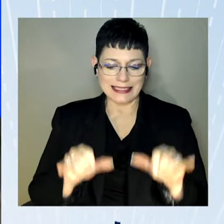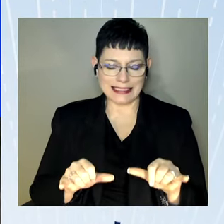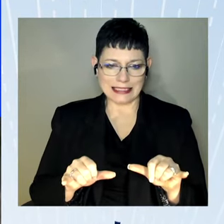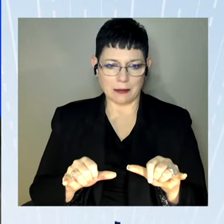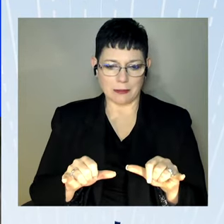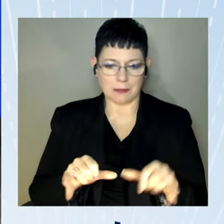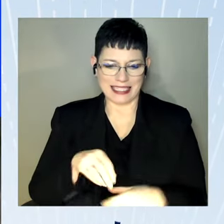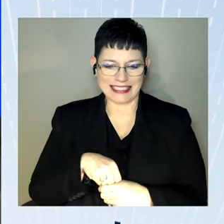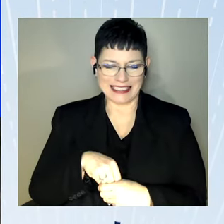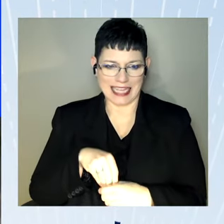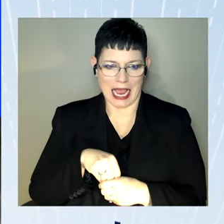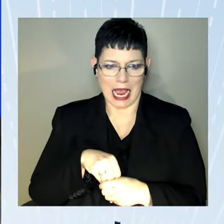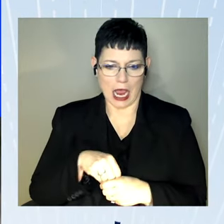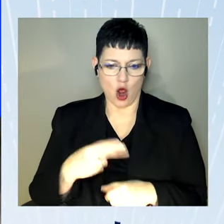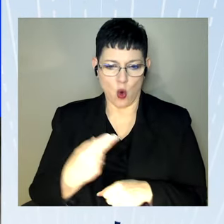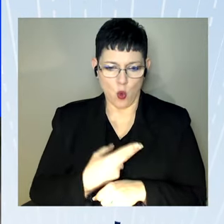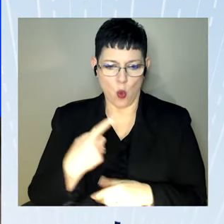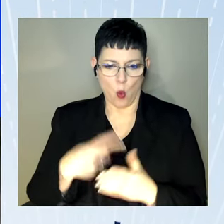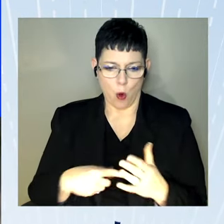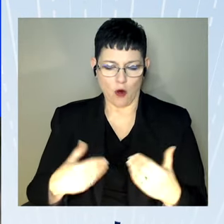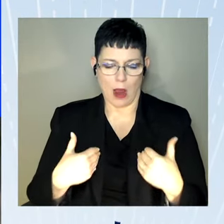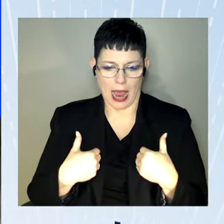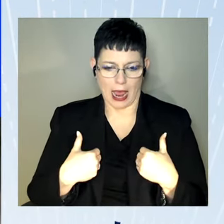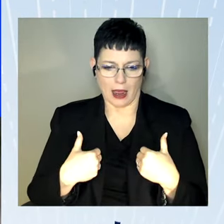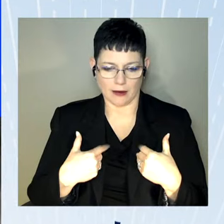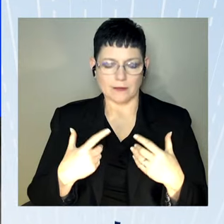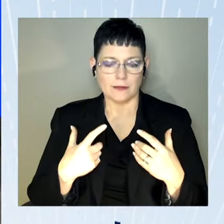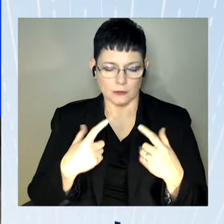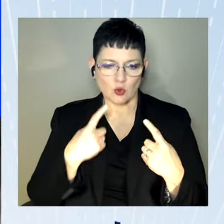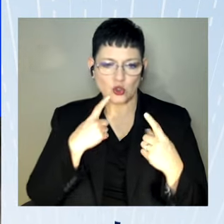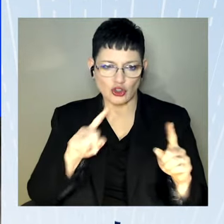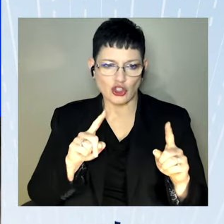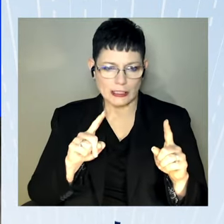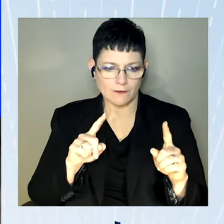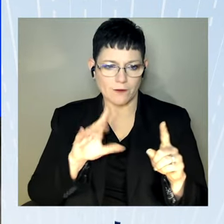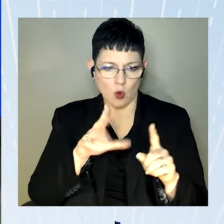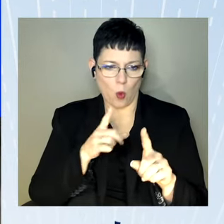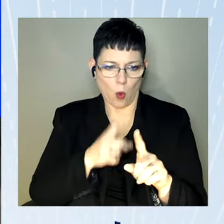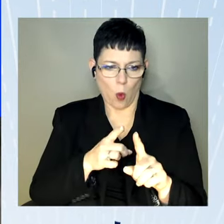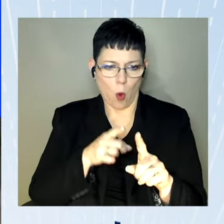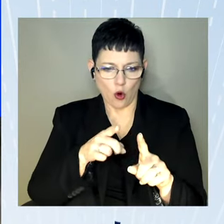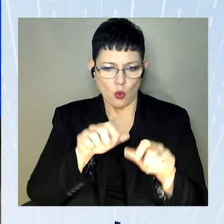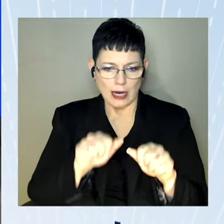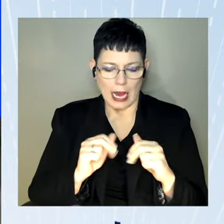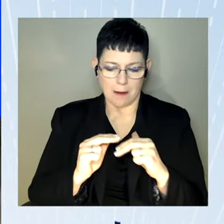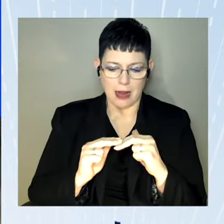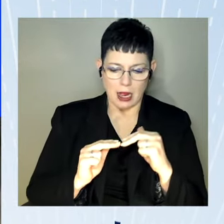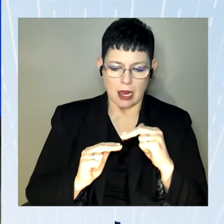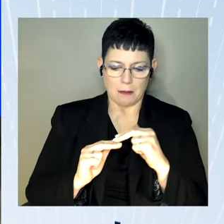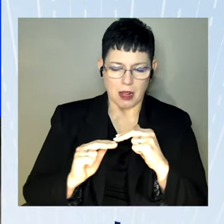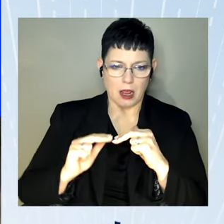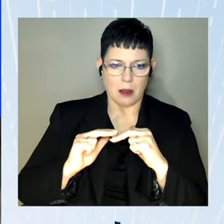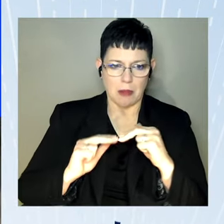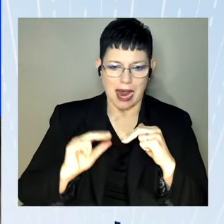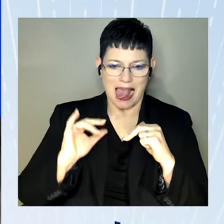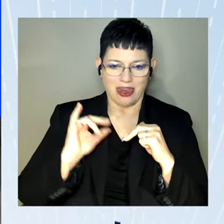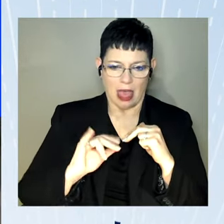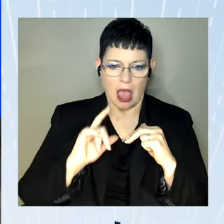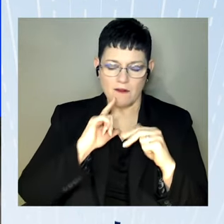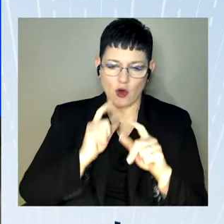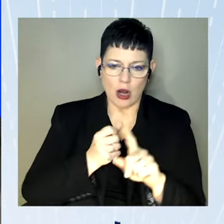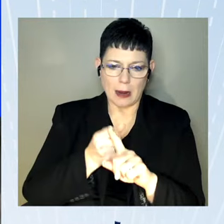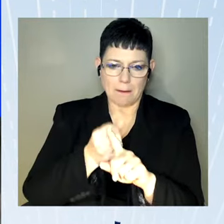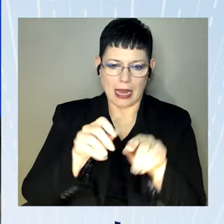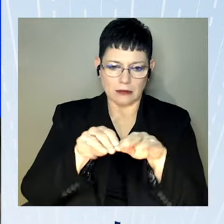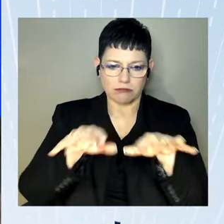Use what you got to get what you want. You know the work that you're doing, so you can build on that to affect change. One of the